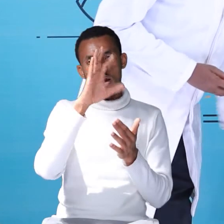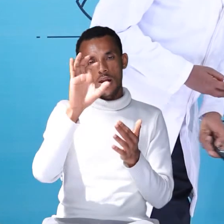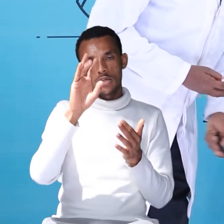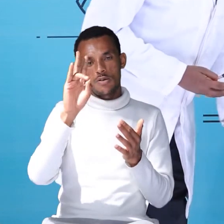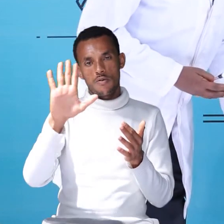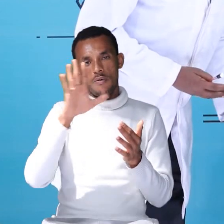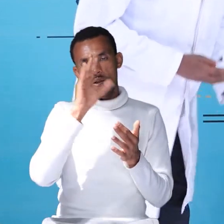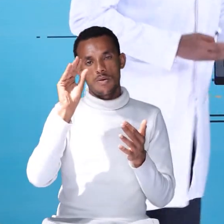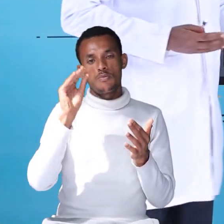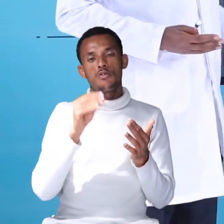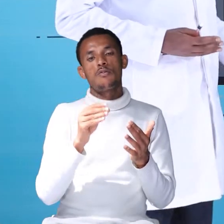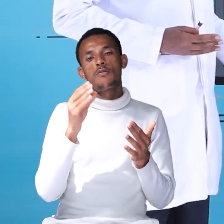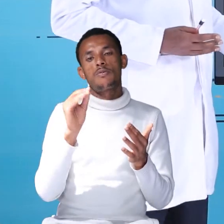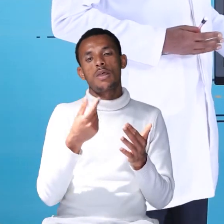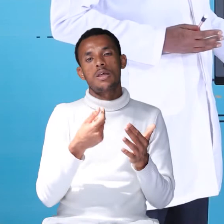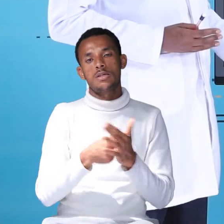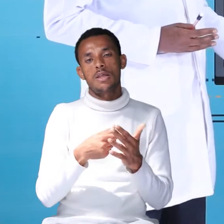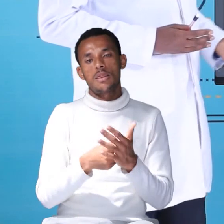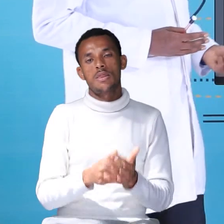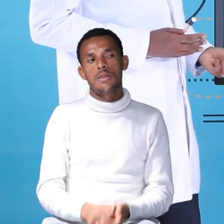to be 1,975 and 50.